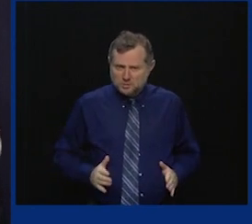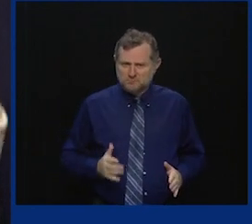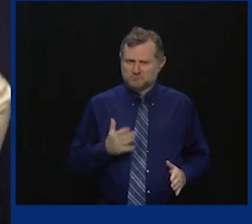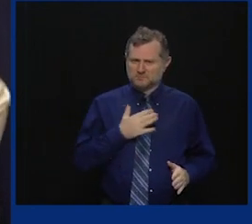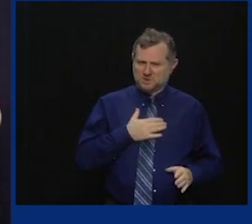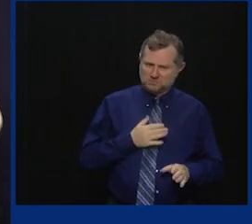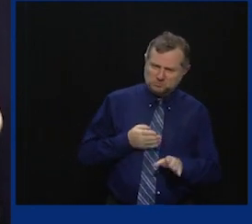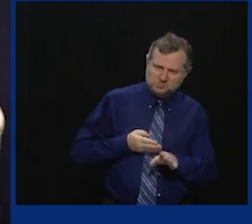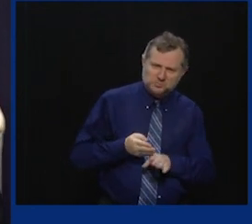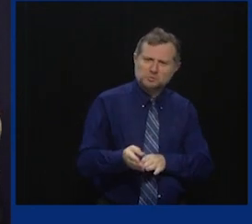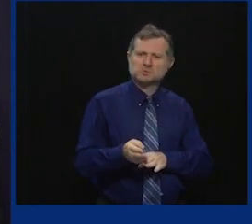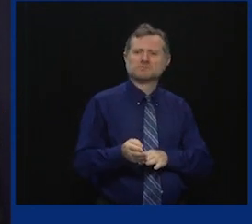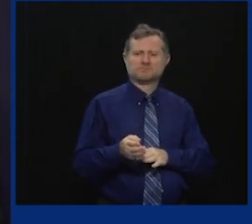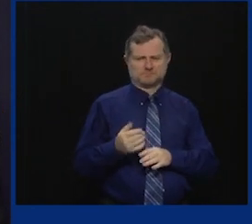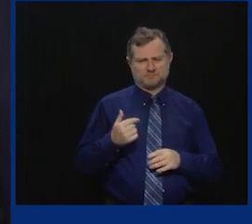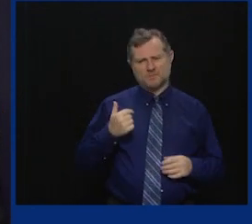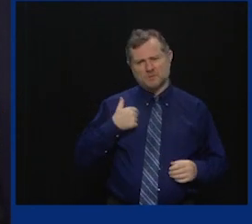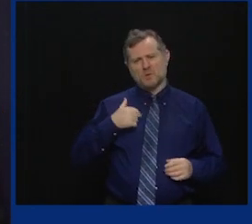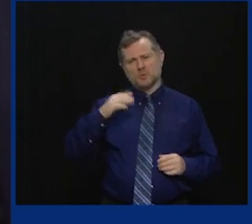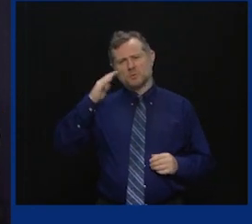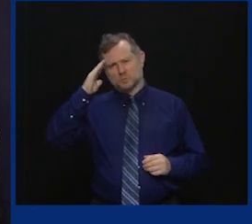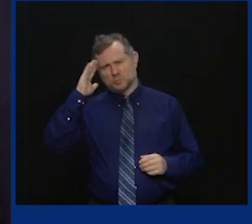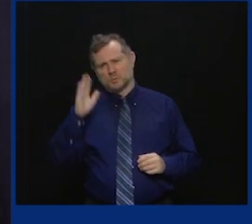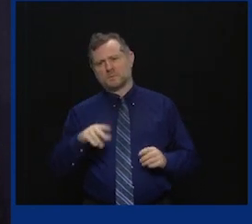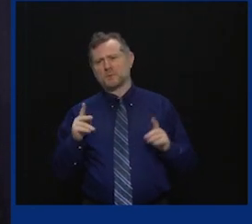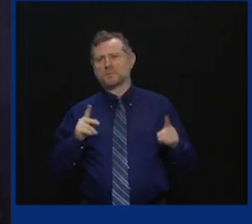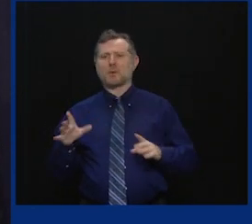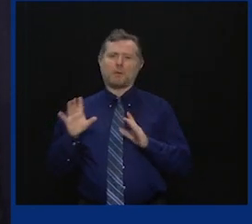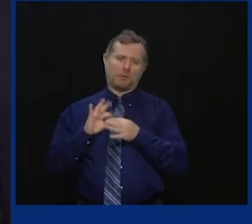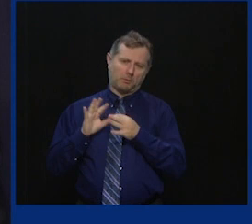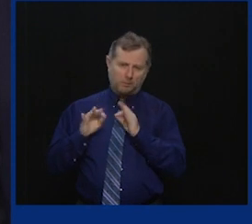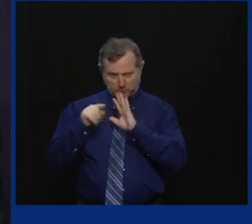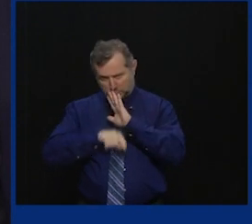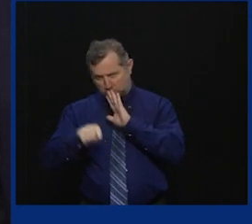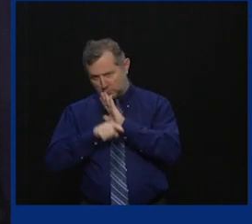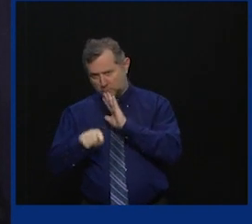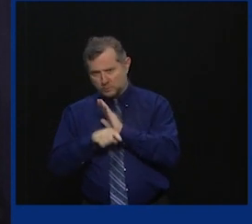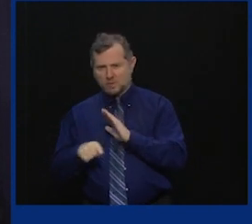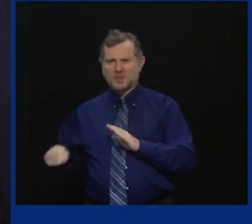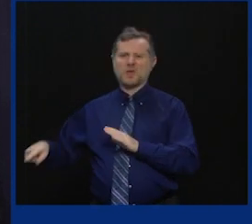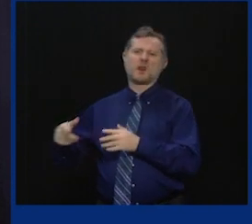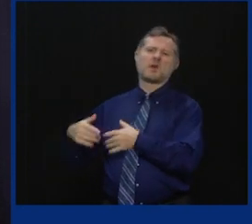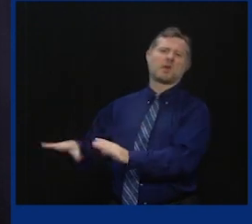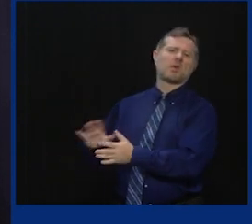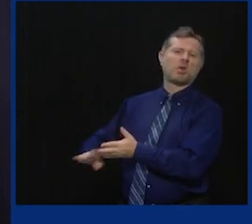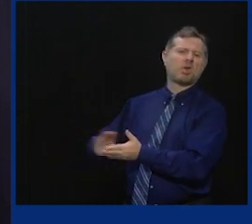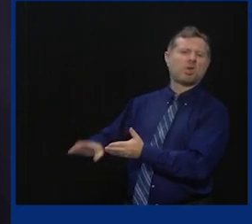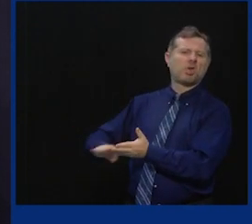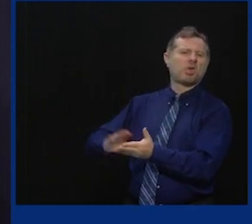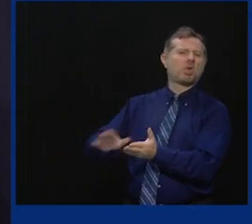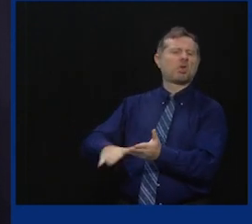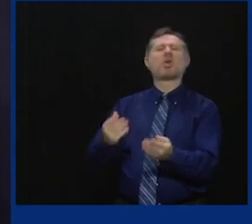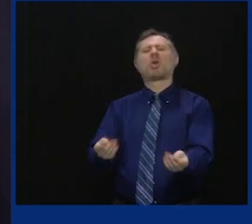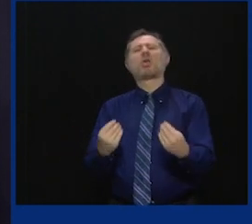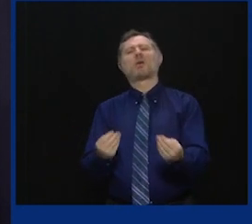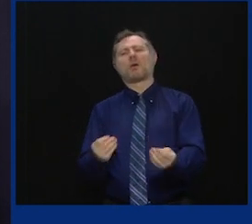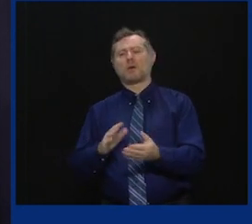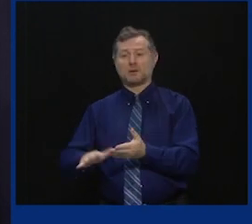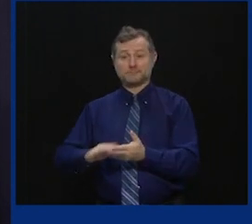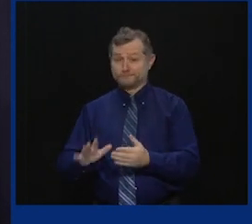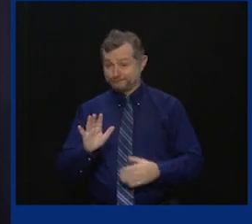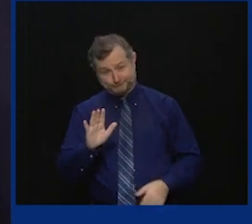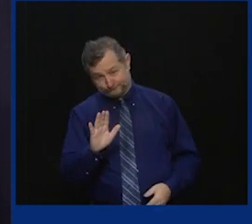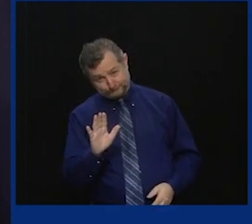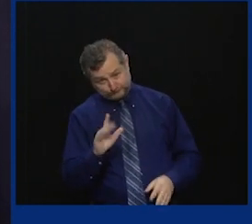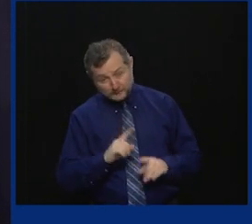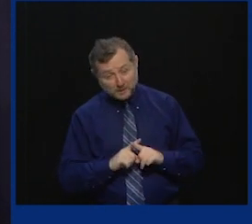naysayers are going to say, as the majority leader said, well, look, you're letting more people out. But again, we should be